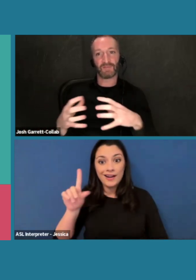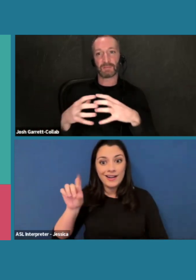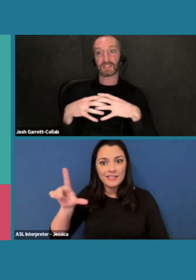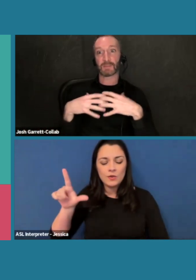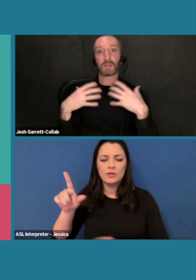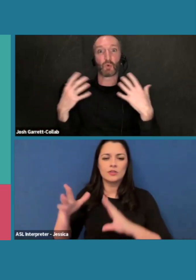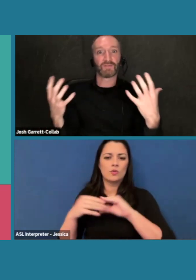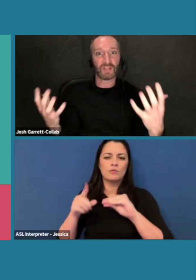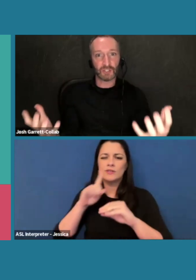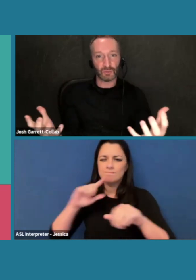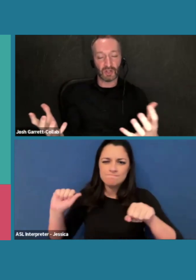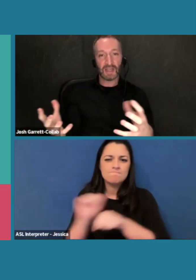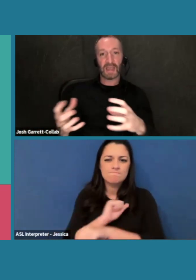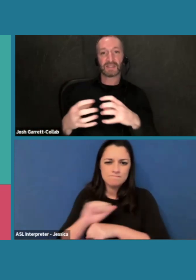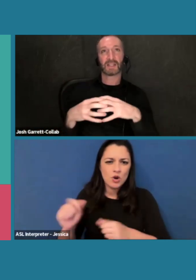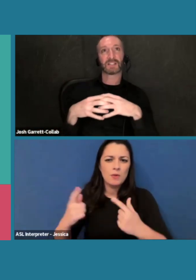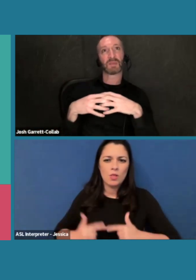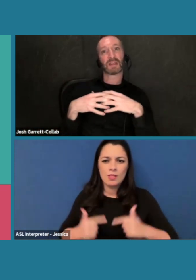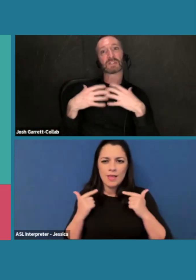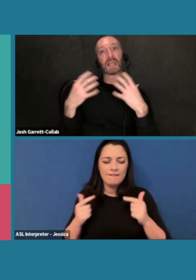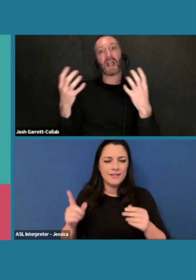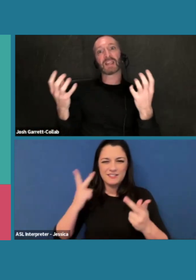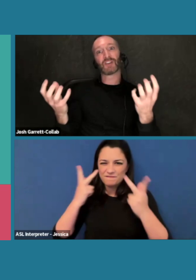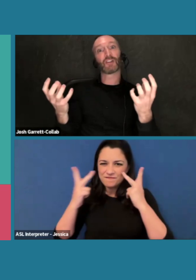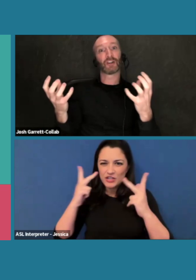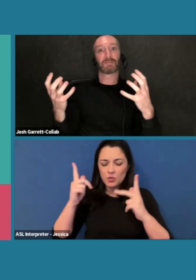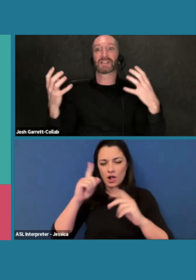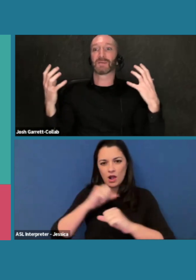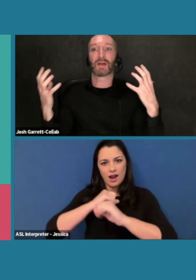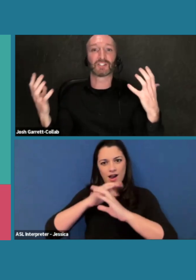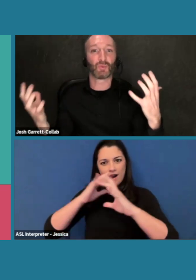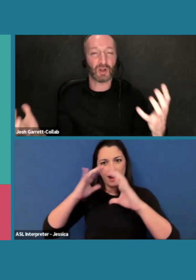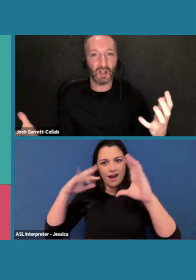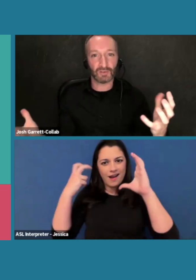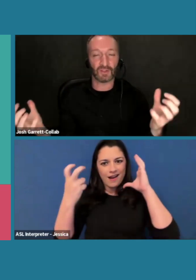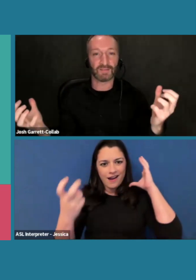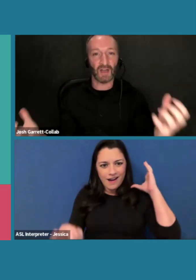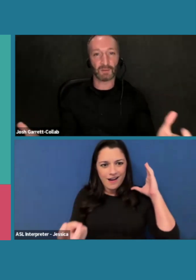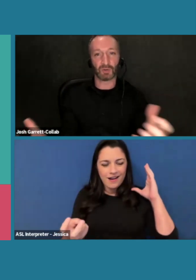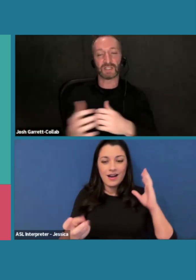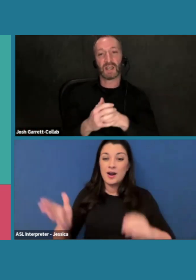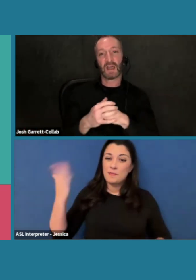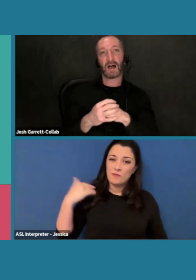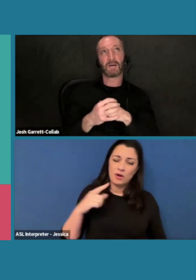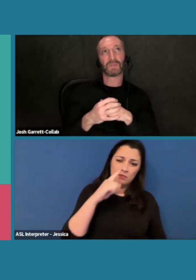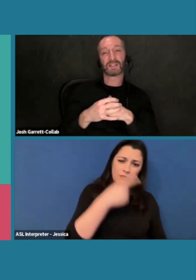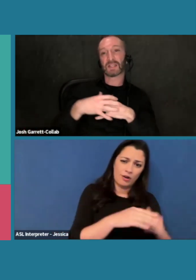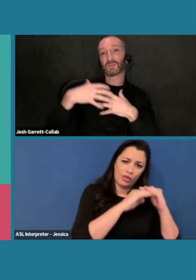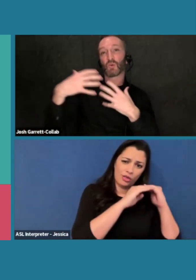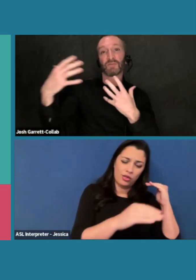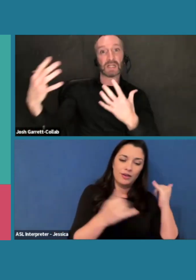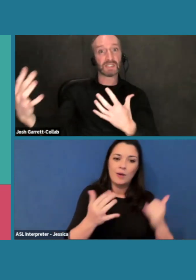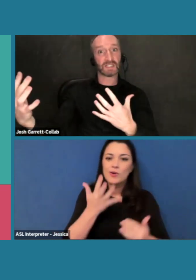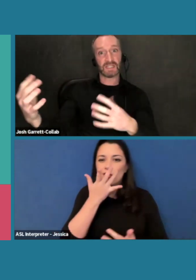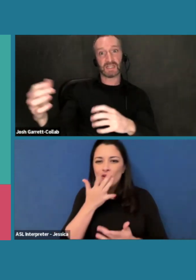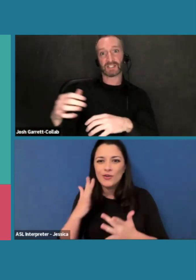to life. It makes something more visual. It takes something that was lacking color and makes it much more colorful and vibrant. It's